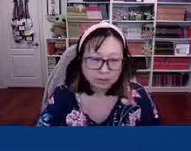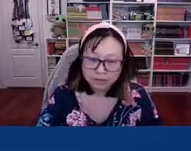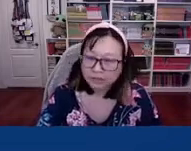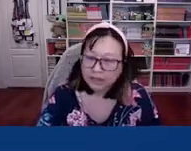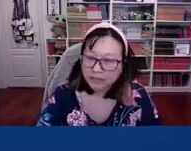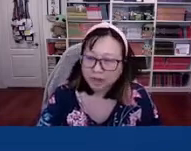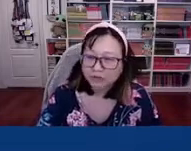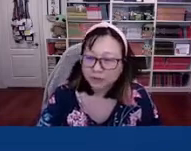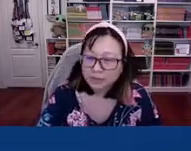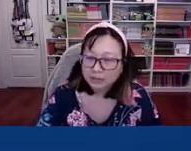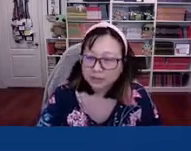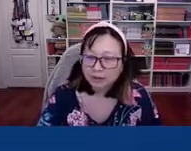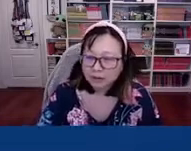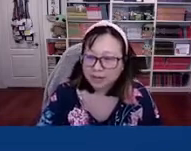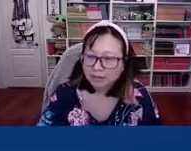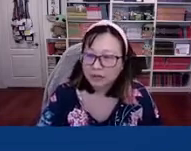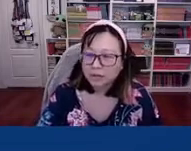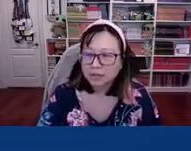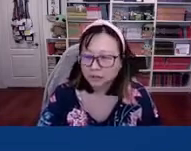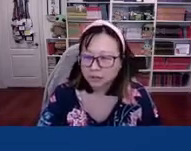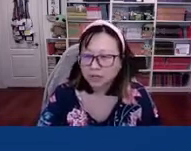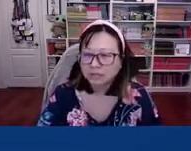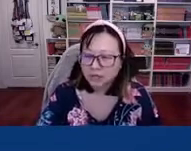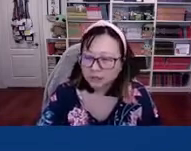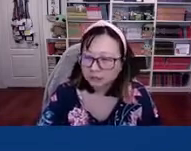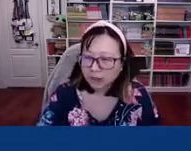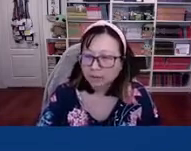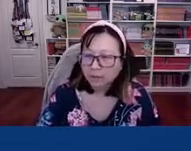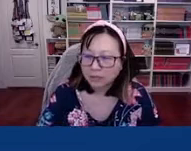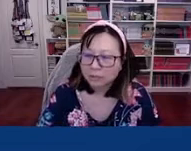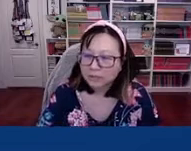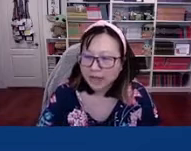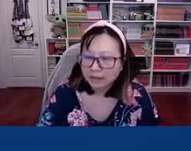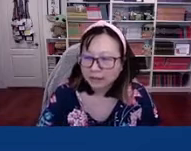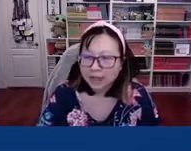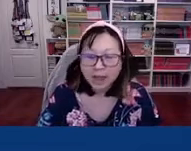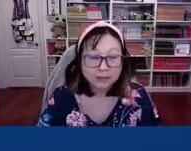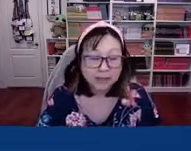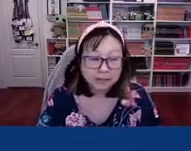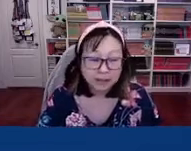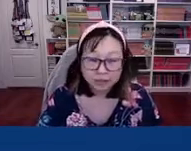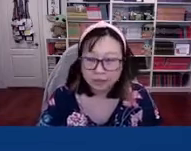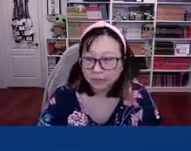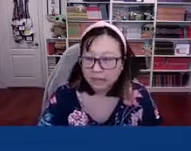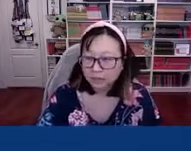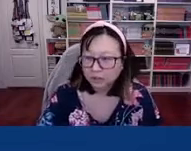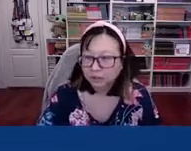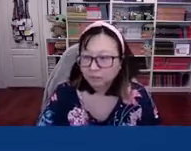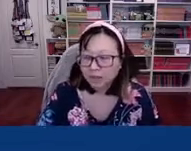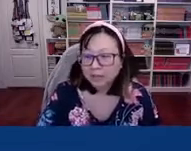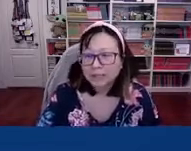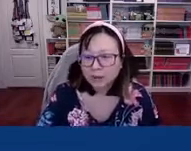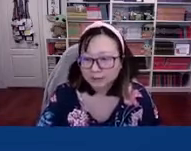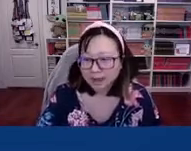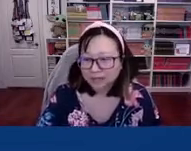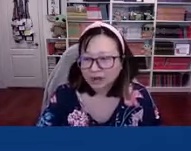American Pacific Islander and Filipinx American psychological issues, especially around colonial mentality and its psychological implications.